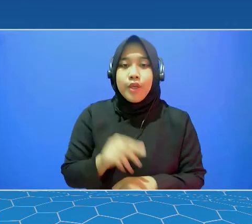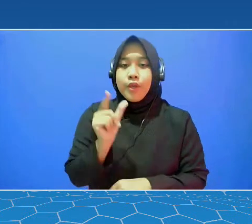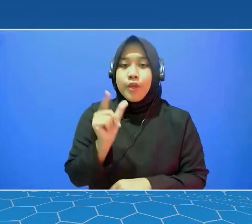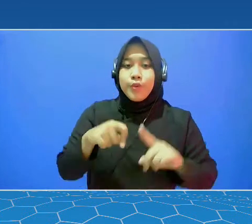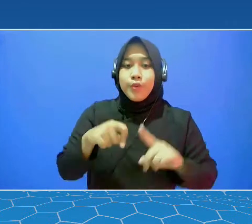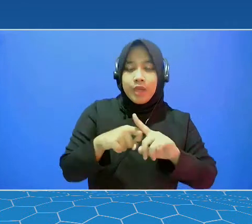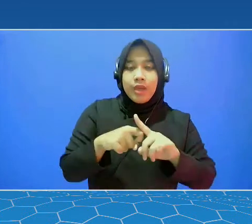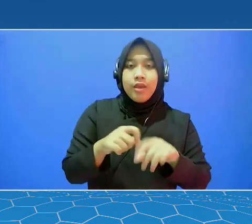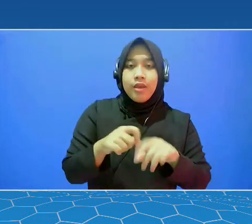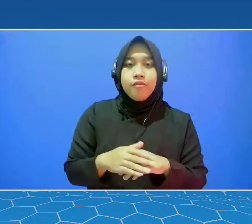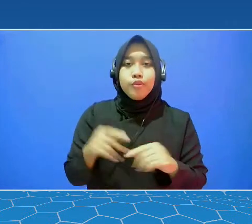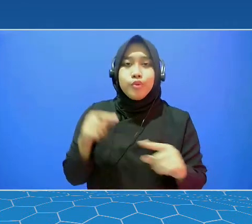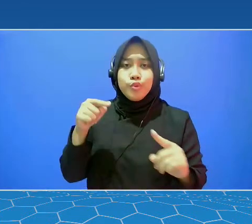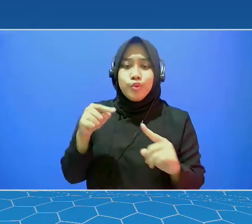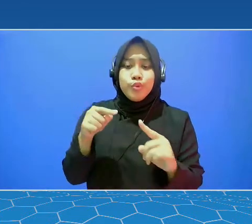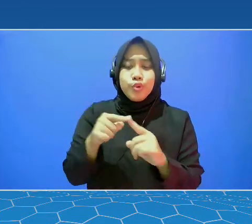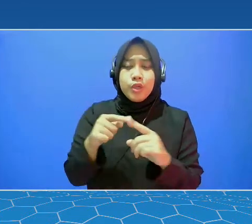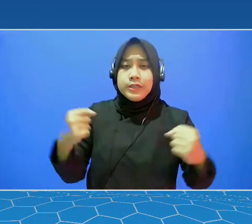So let's think about how